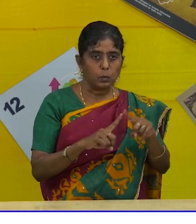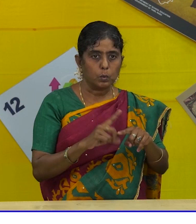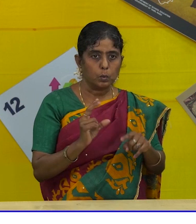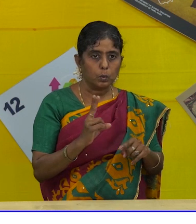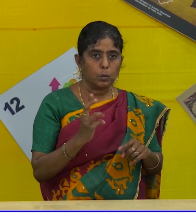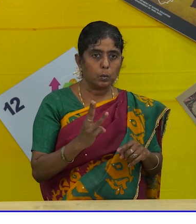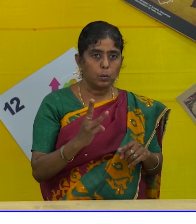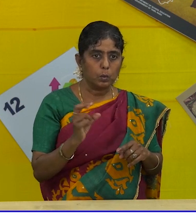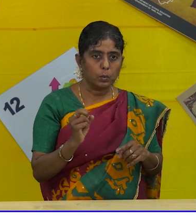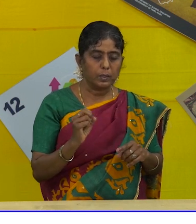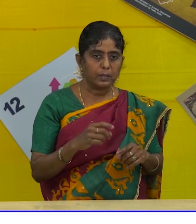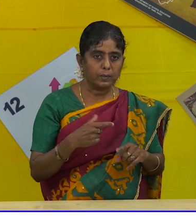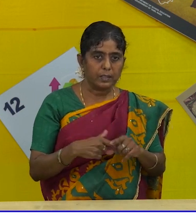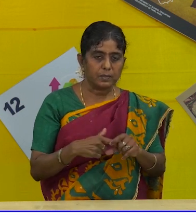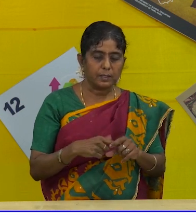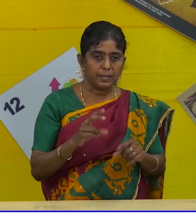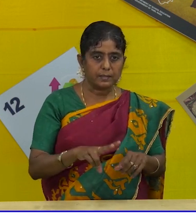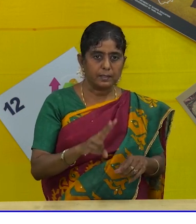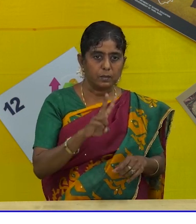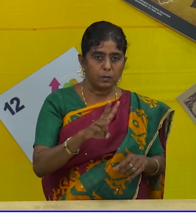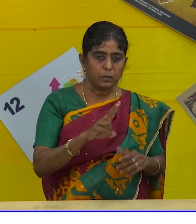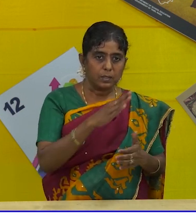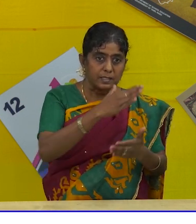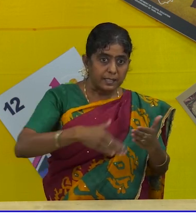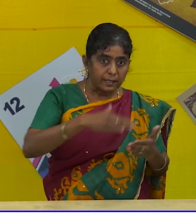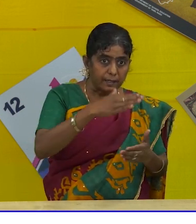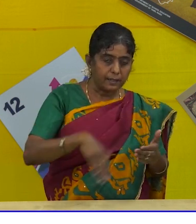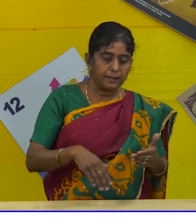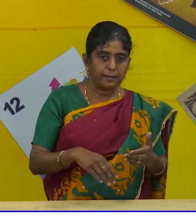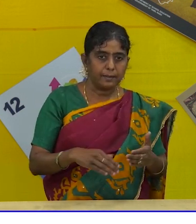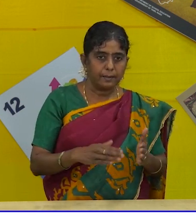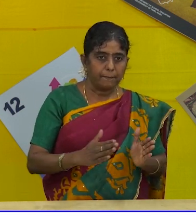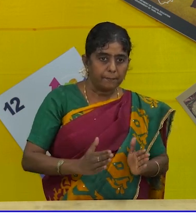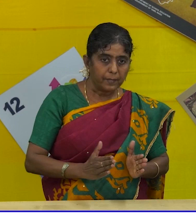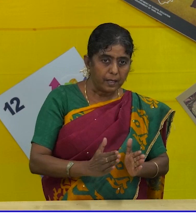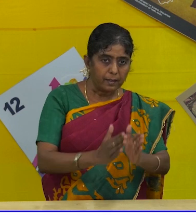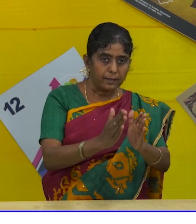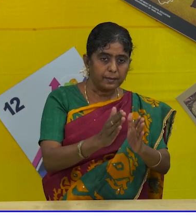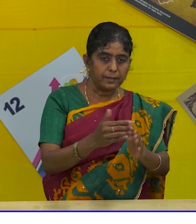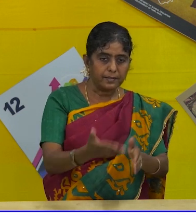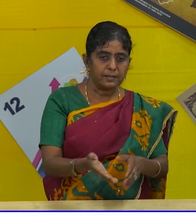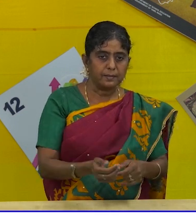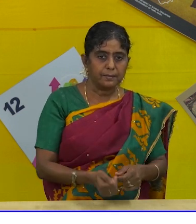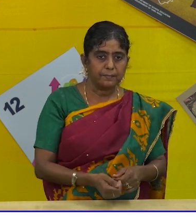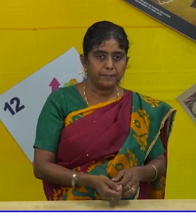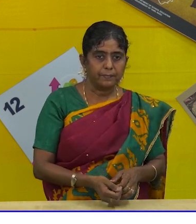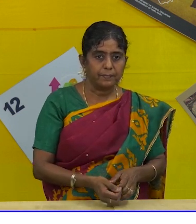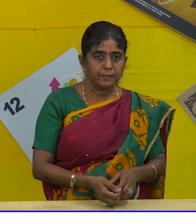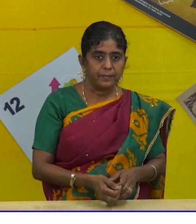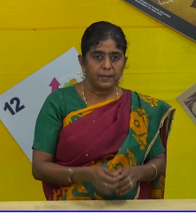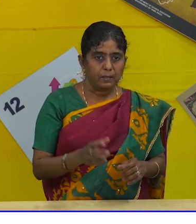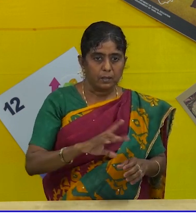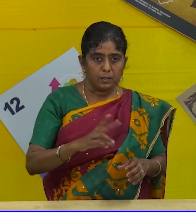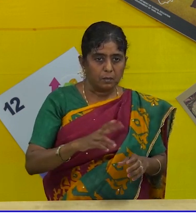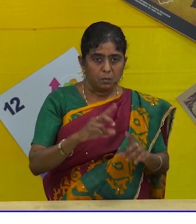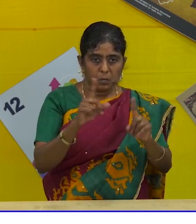two equations representing the two straight lines, being they are parallel to each other, they won't